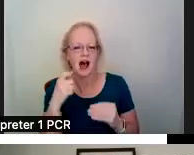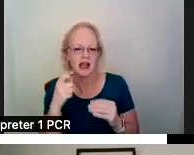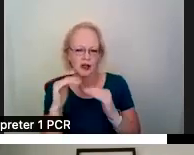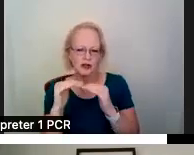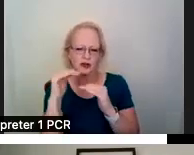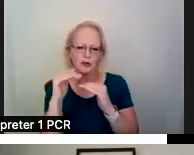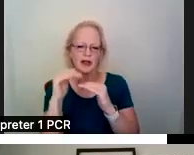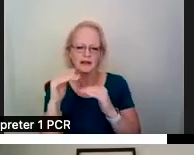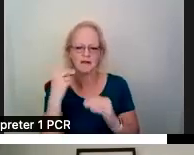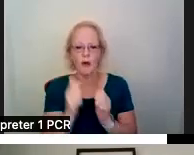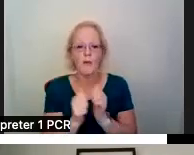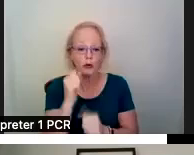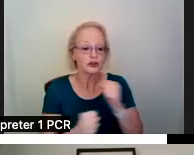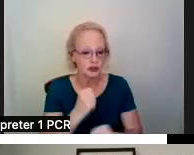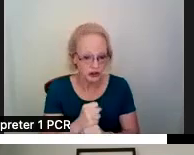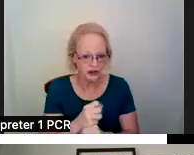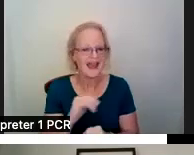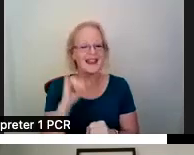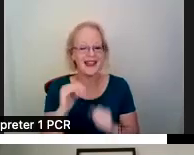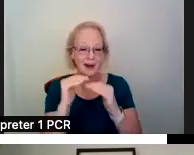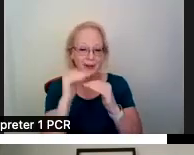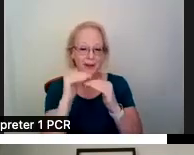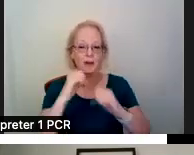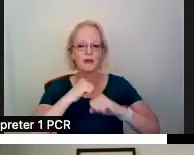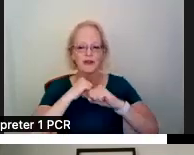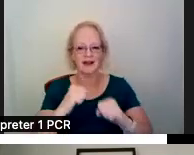most years that protected the downside risk associated.